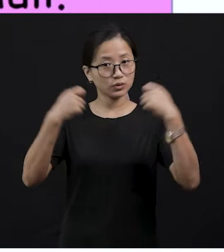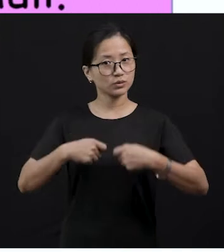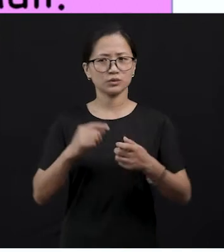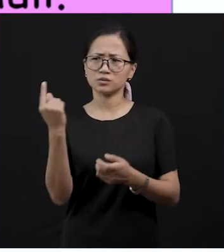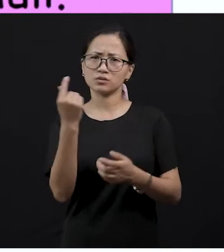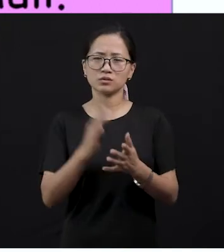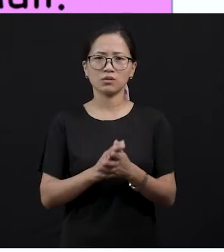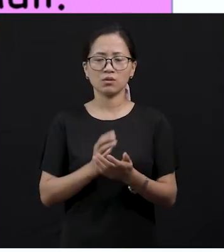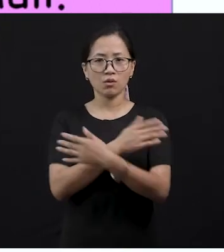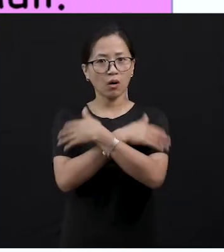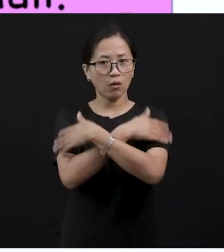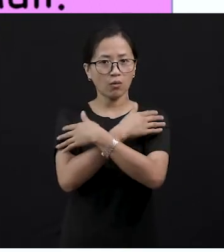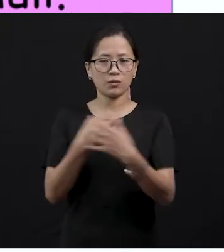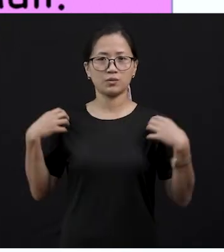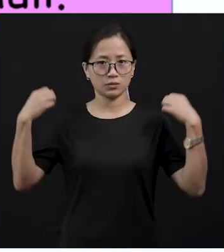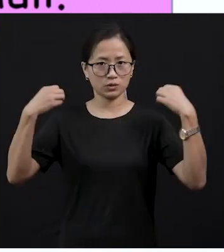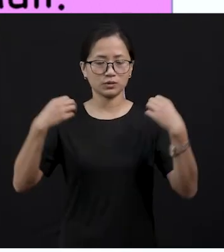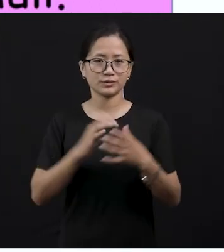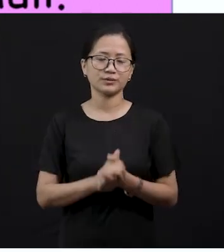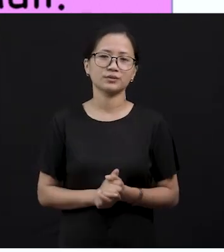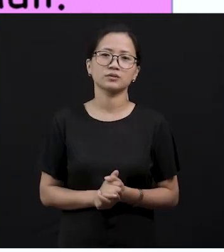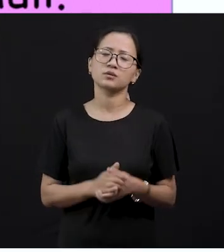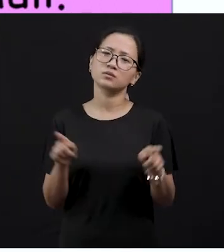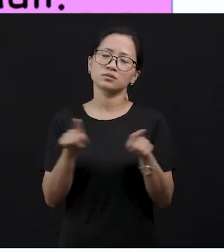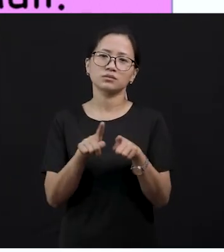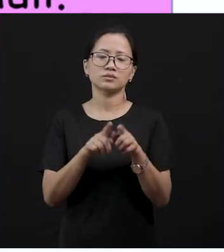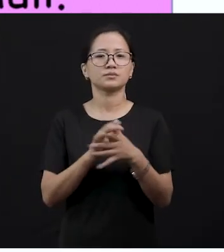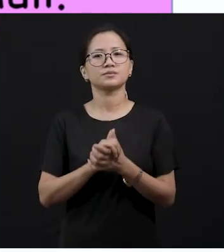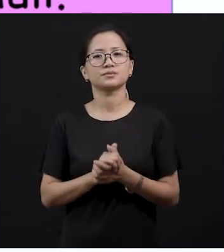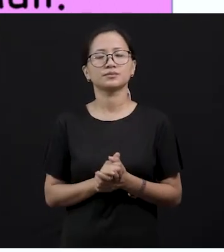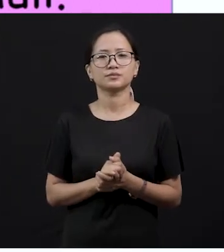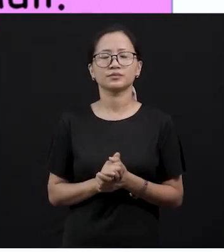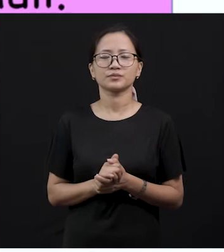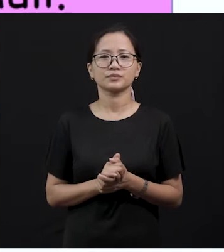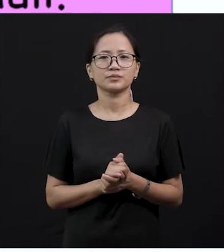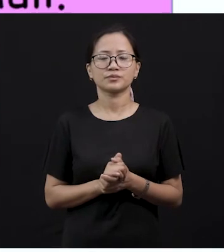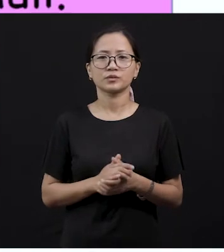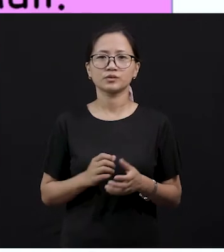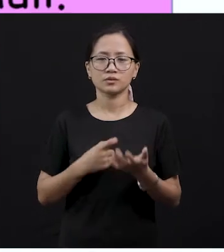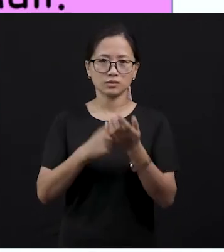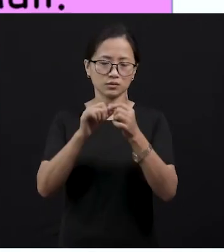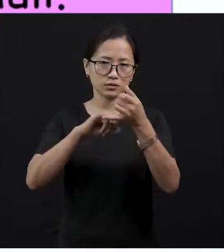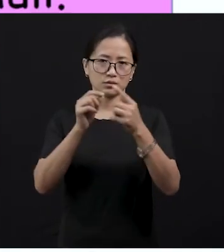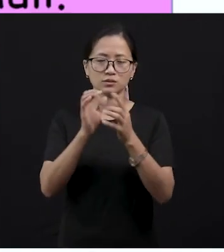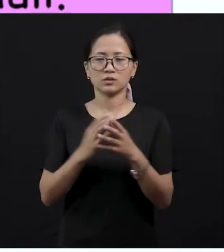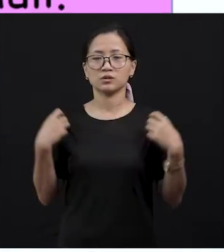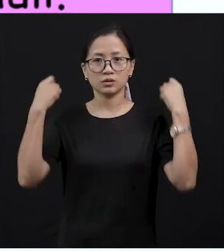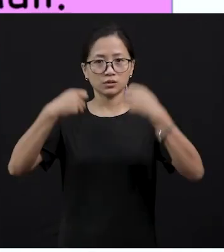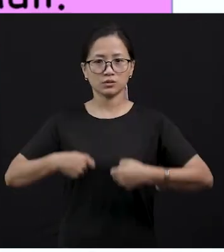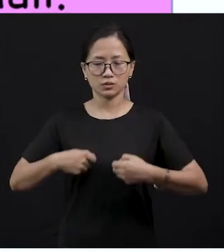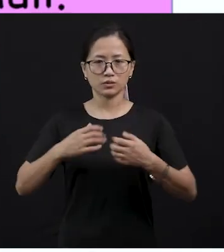hot, warm clothes. Yes or no? Cold is also a stimulus. You react to it. You respond to it by